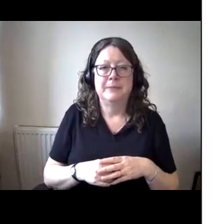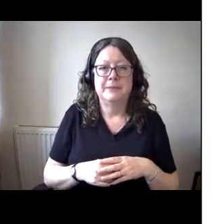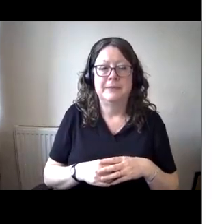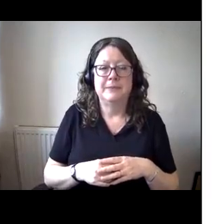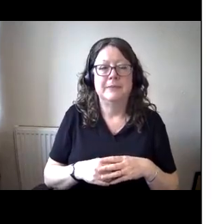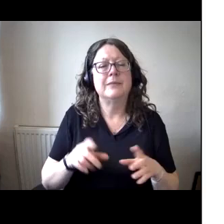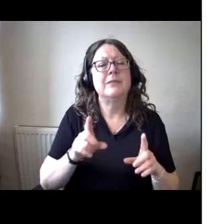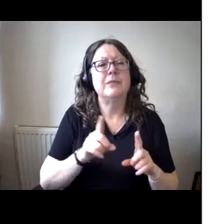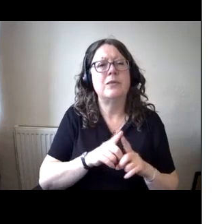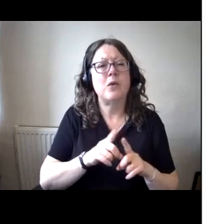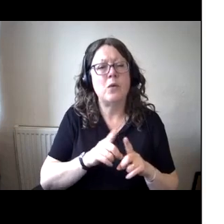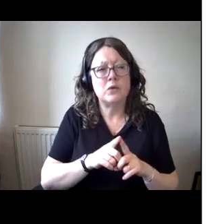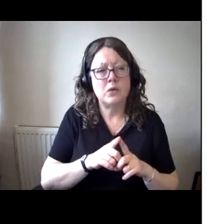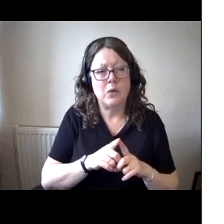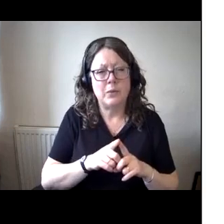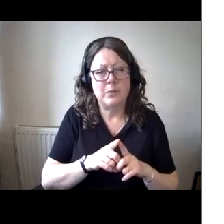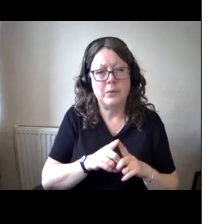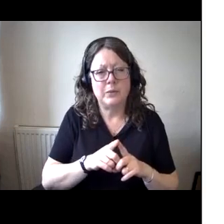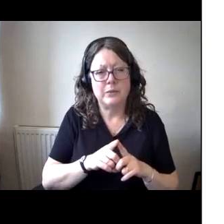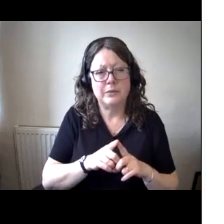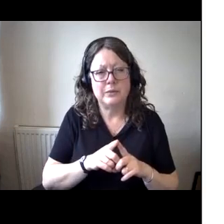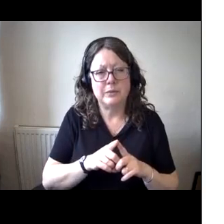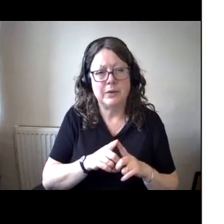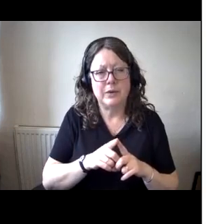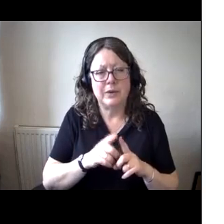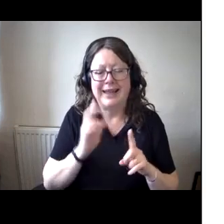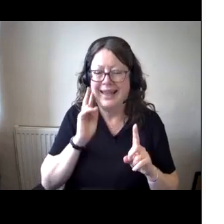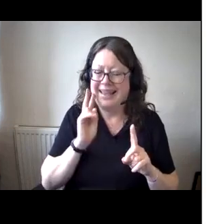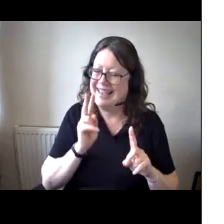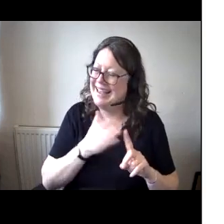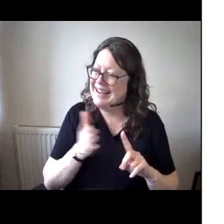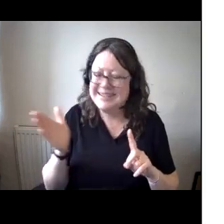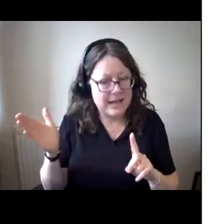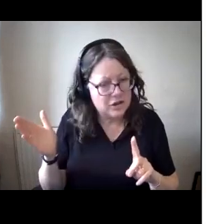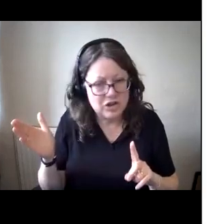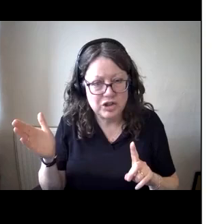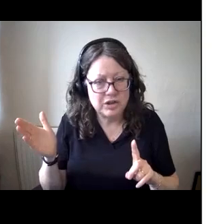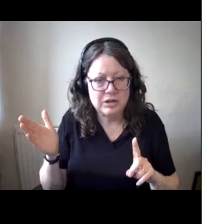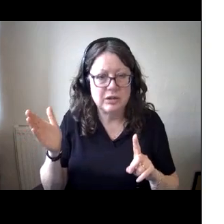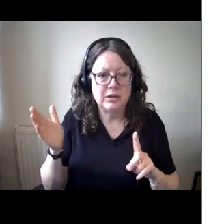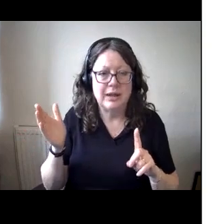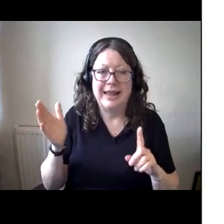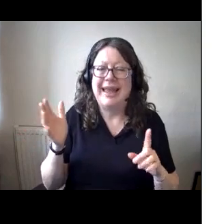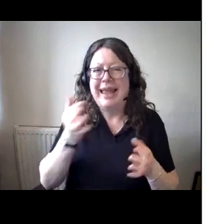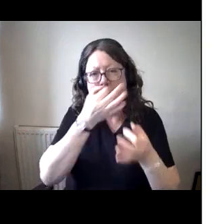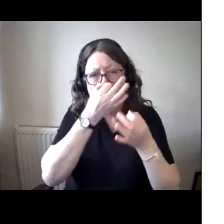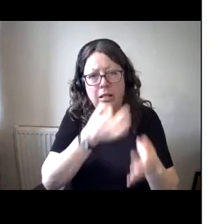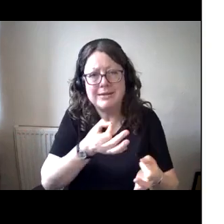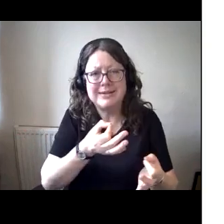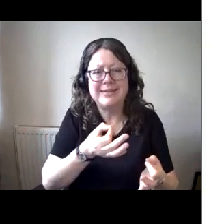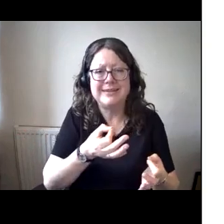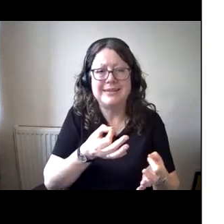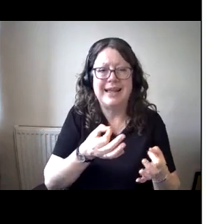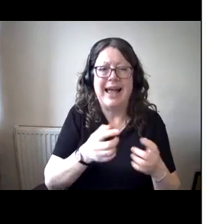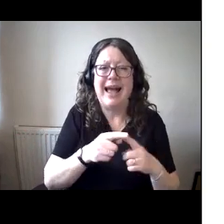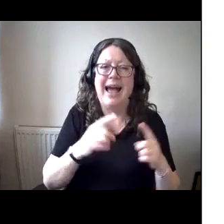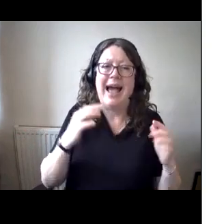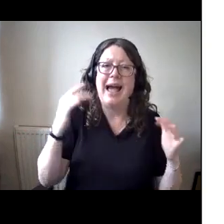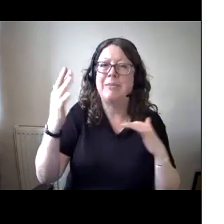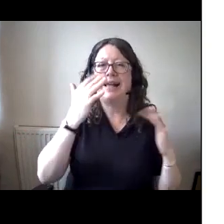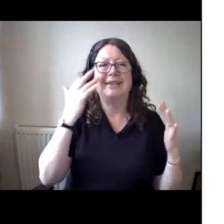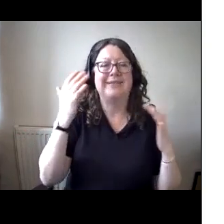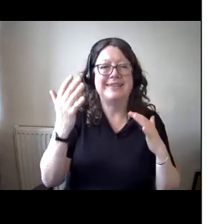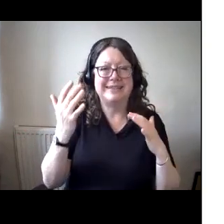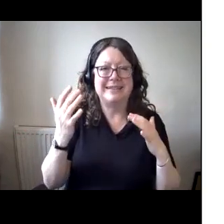in terms of inattention, impulsivity, and hyperactivity, sorry.